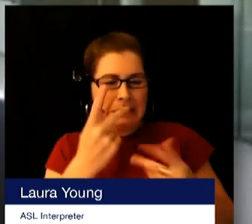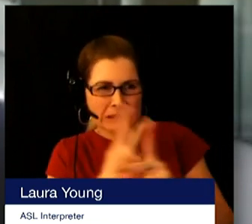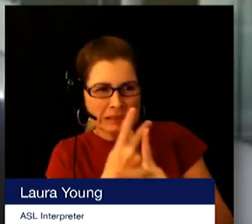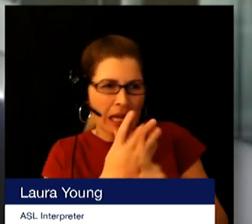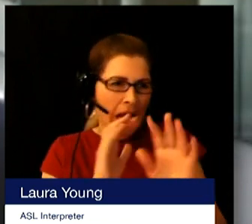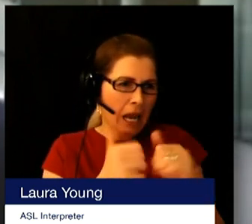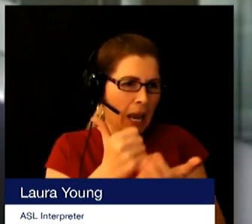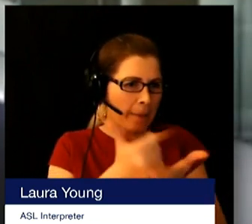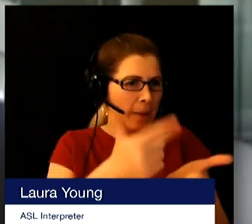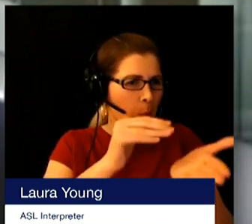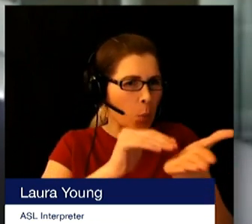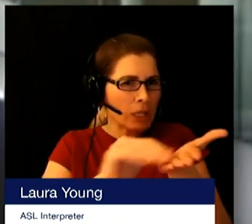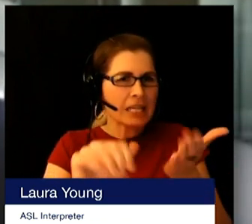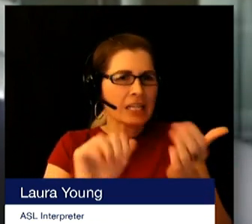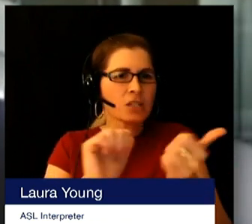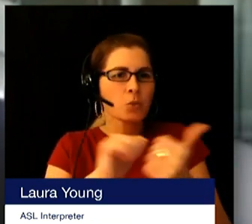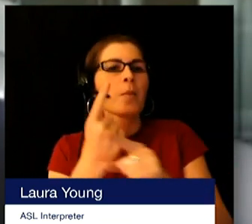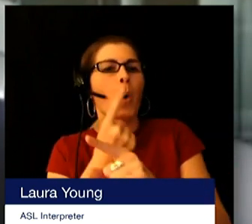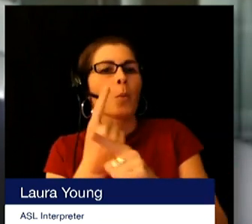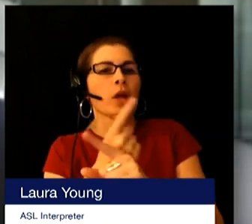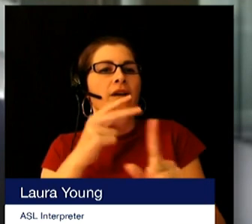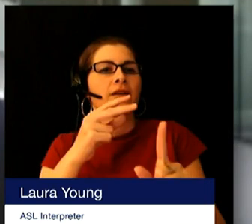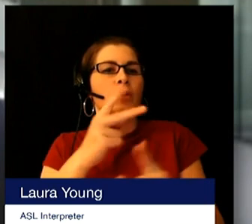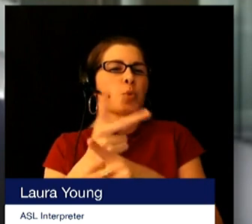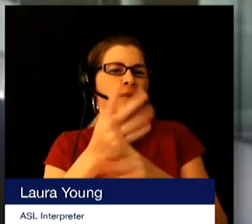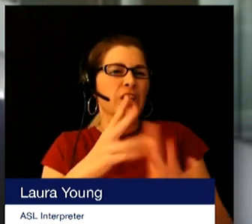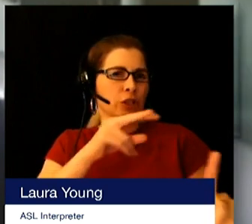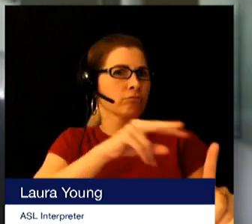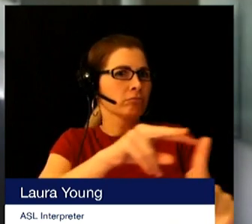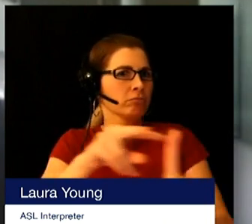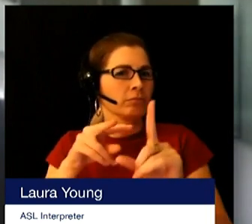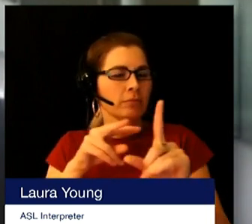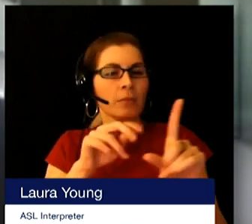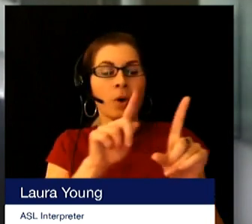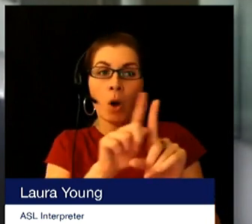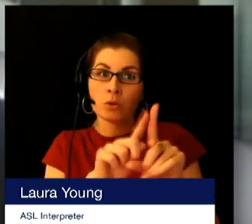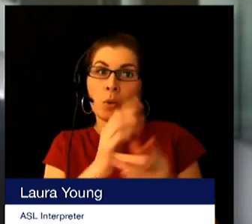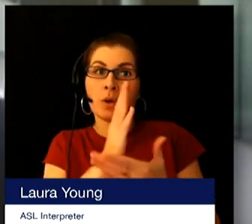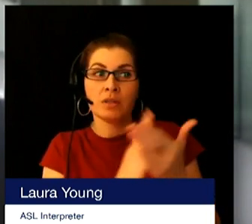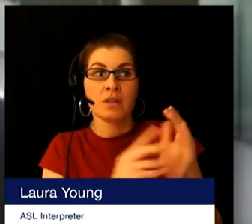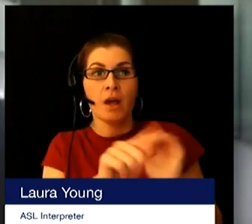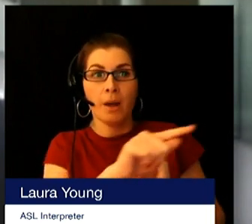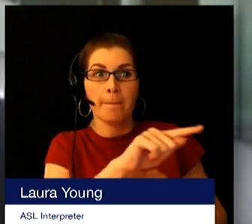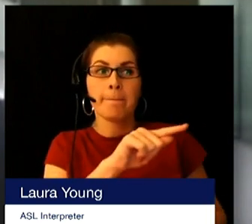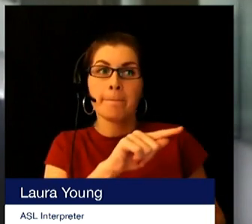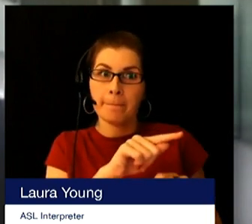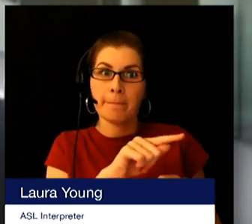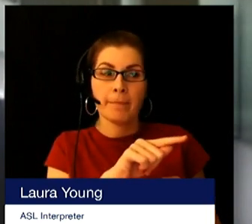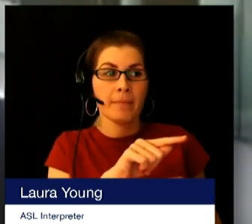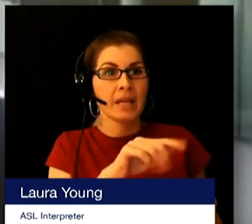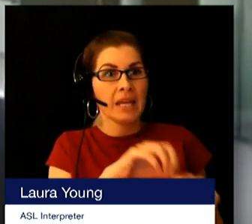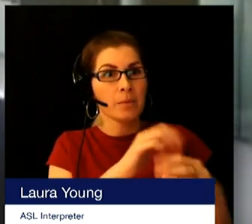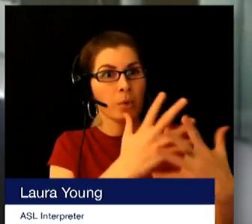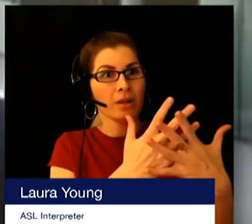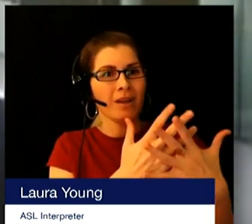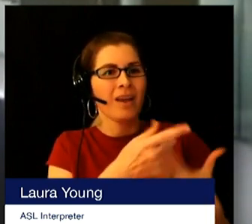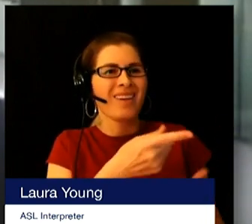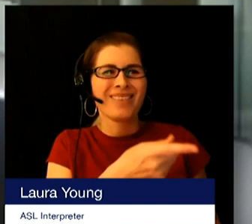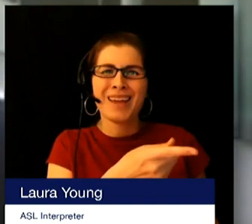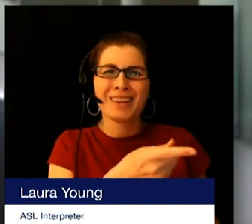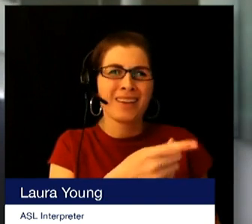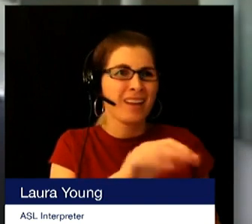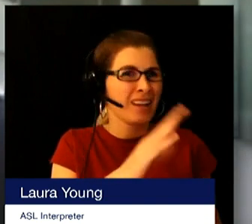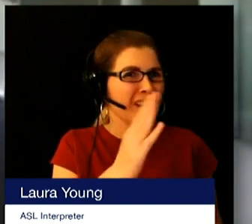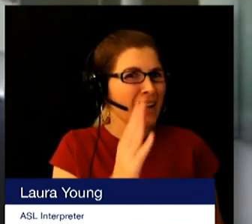with appropriate supervision. And we also identified some people in the process who really never should have